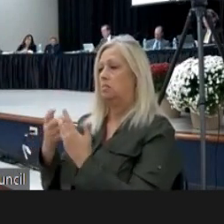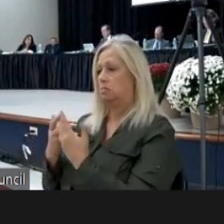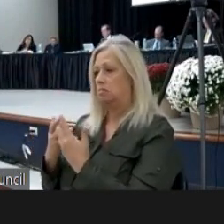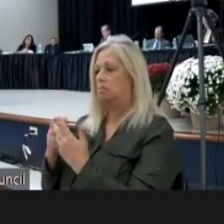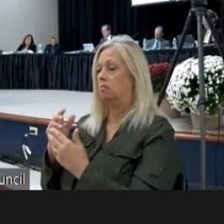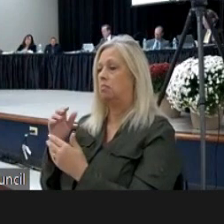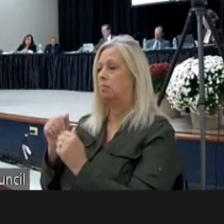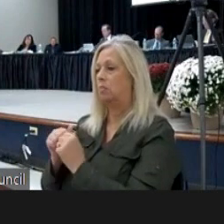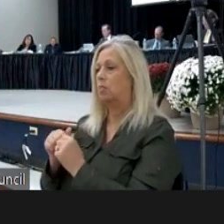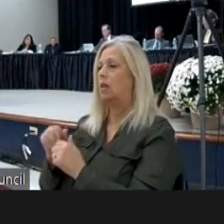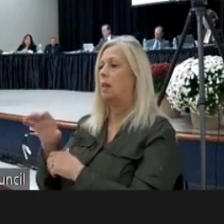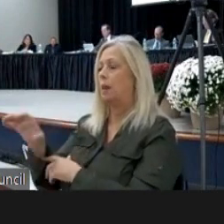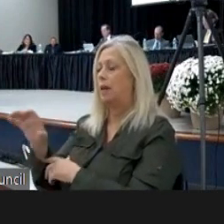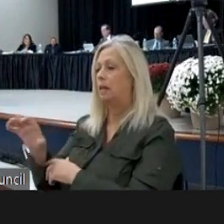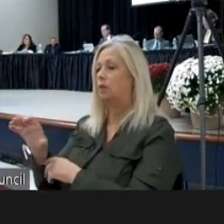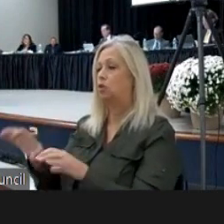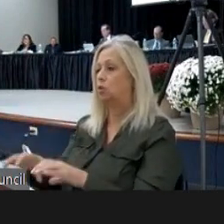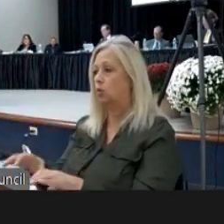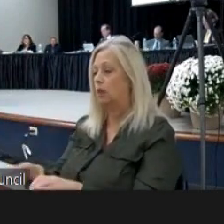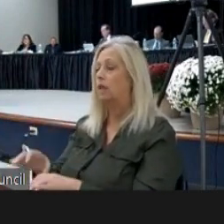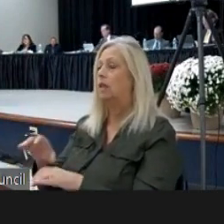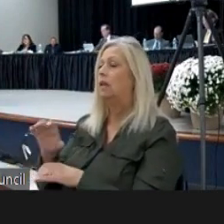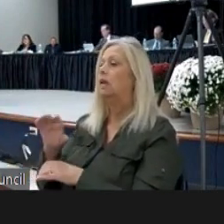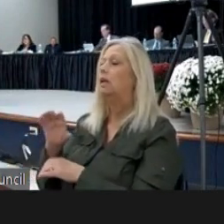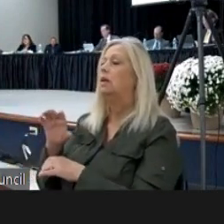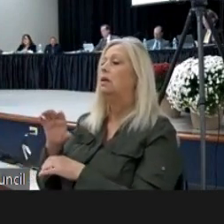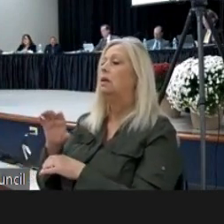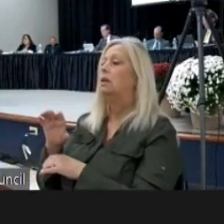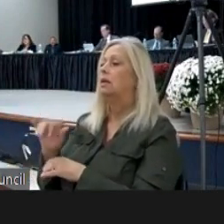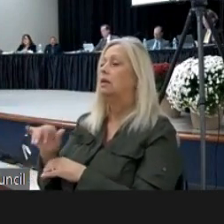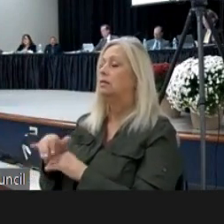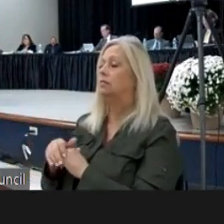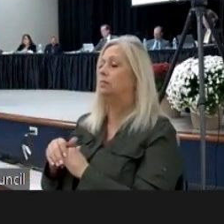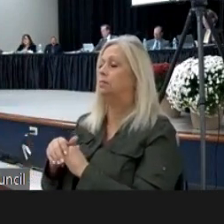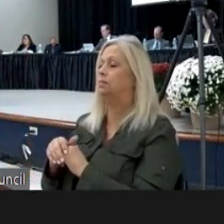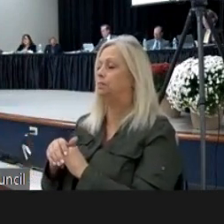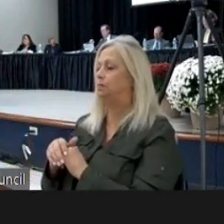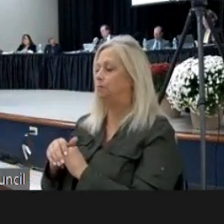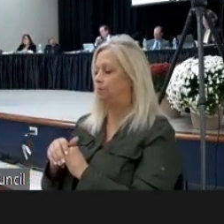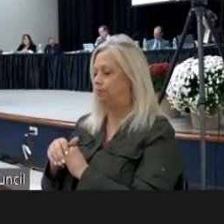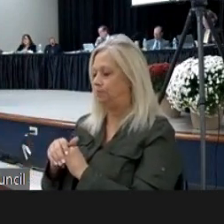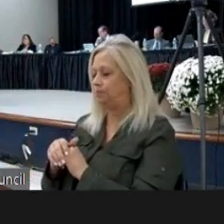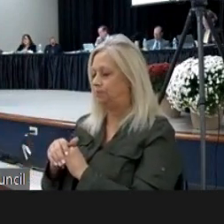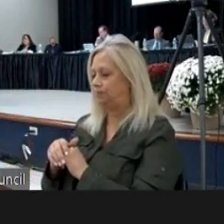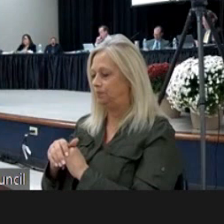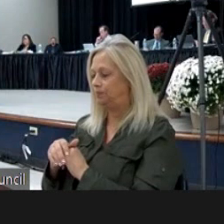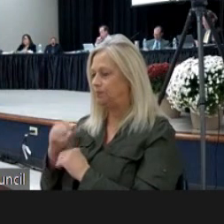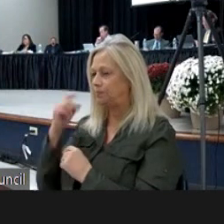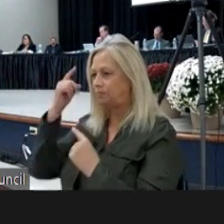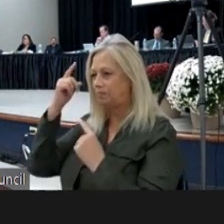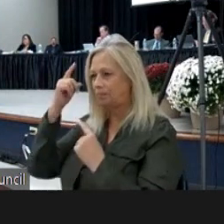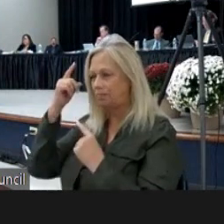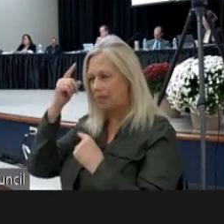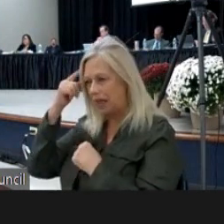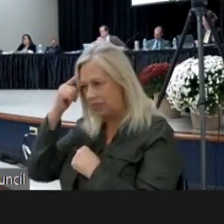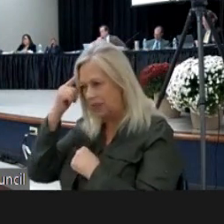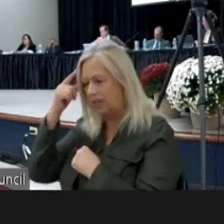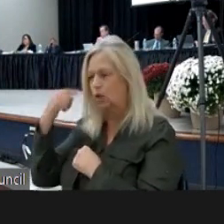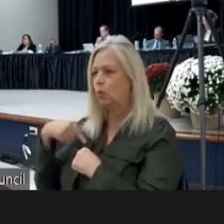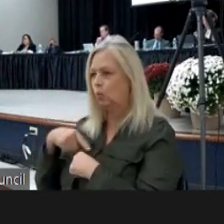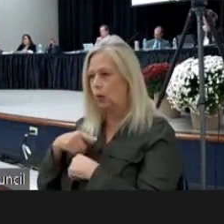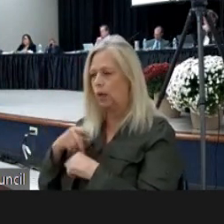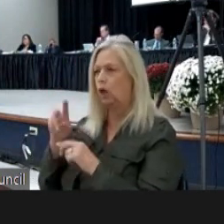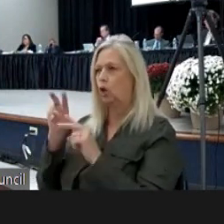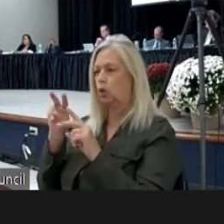doing in the plaza now and complements that sense of activation there. I think we are looking at that. The